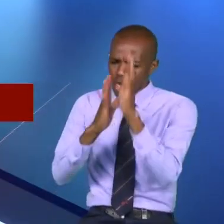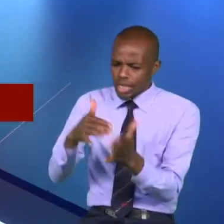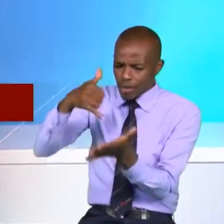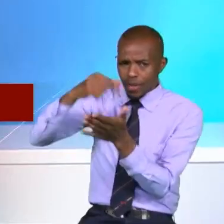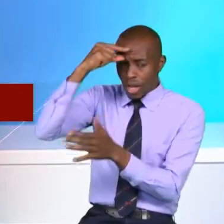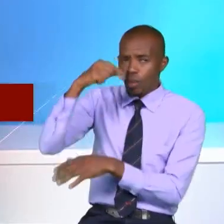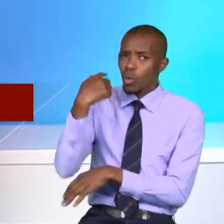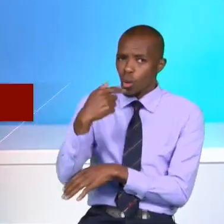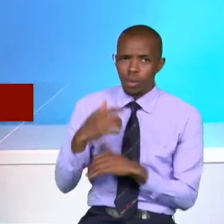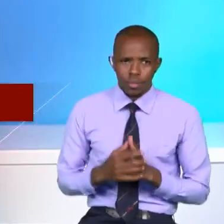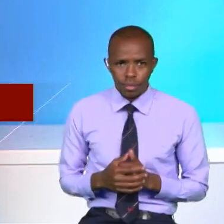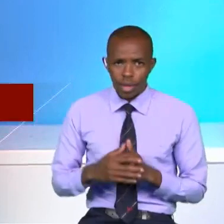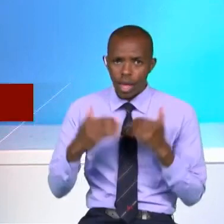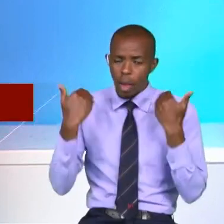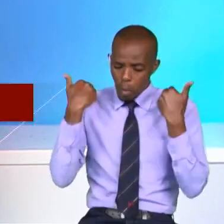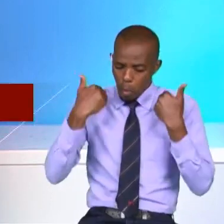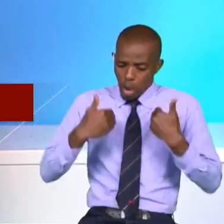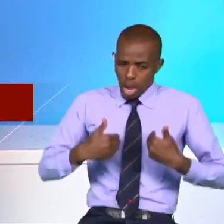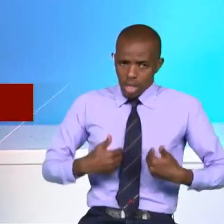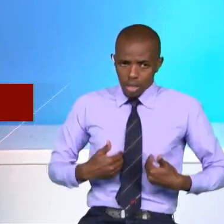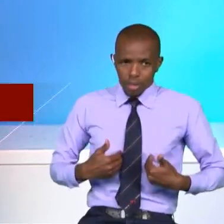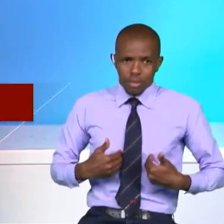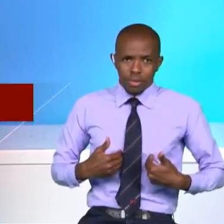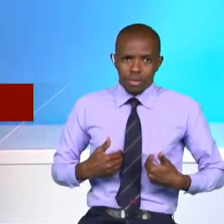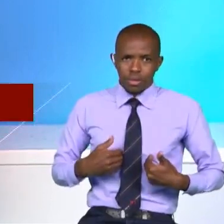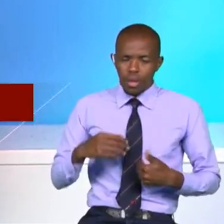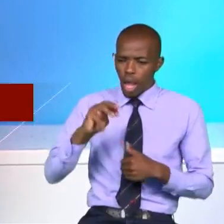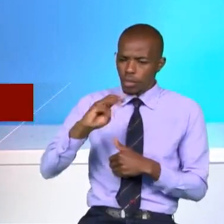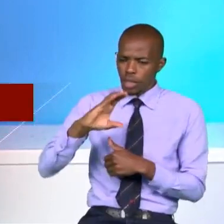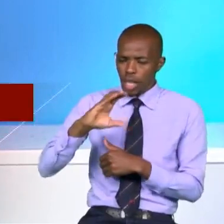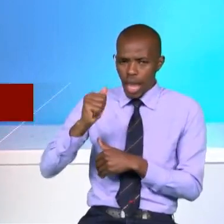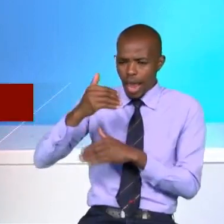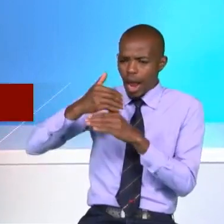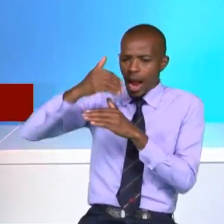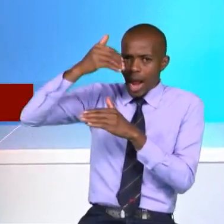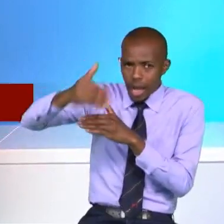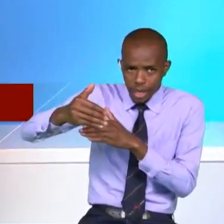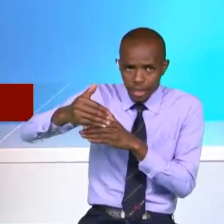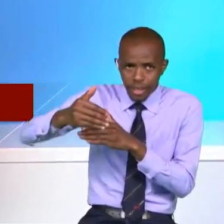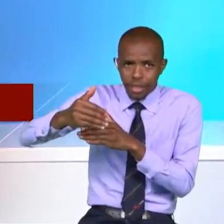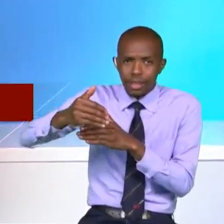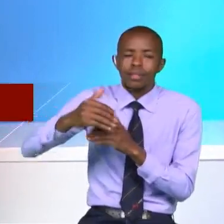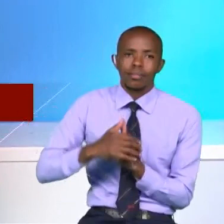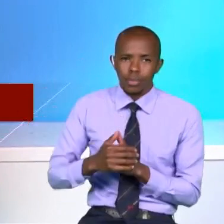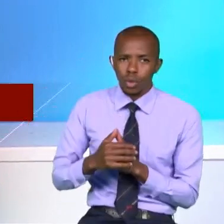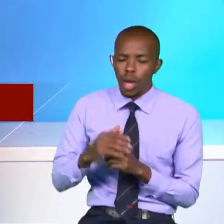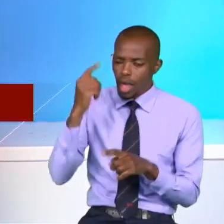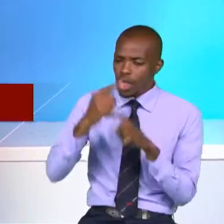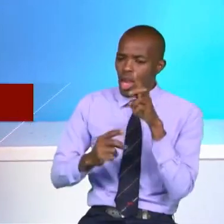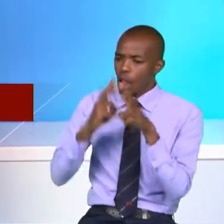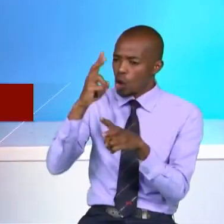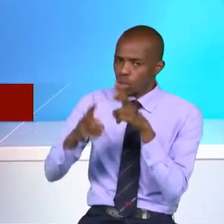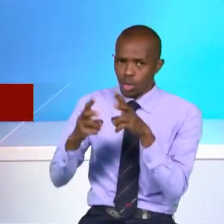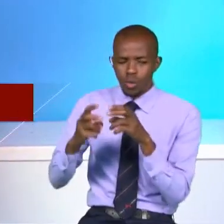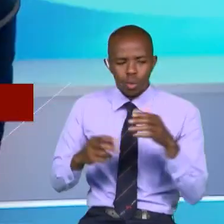But I'm here in my capacity as Davidson Gibwini, DNG. MCM Tarajiwa, Woodley, Kenyatta Golf Course Ward